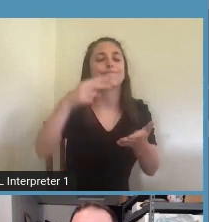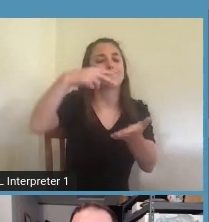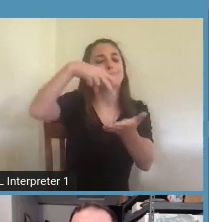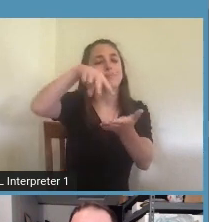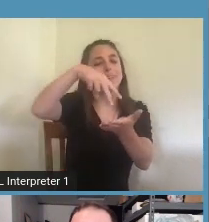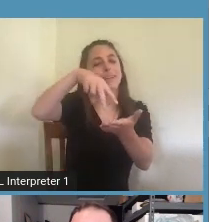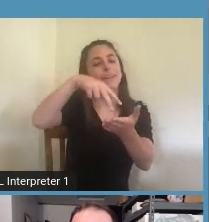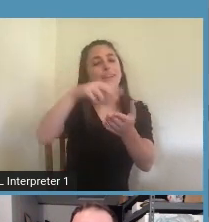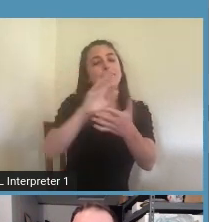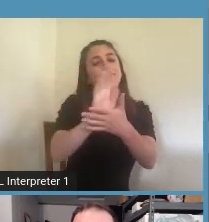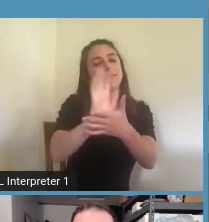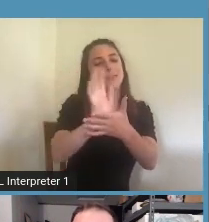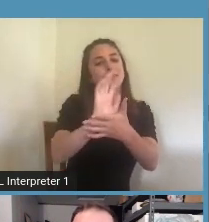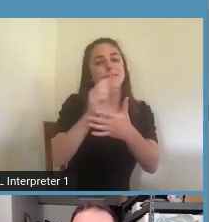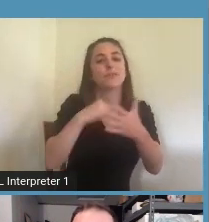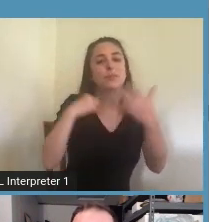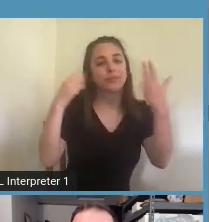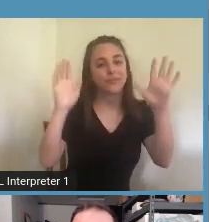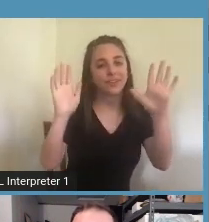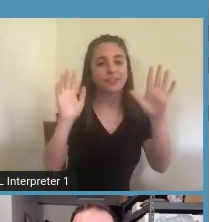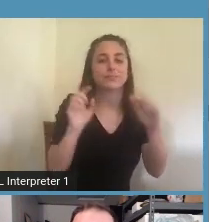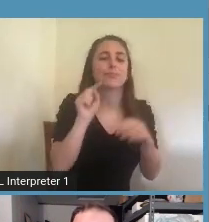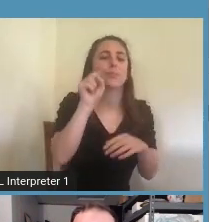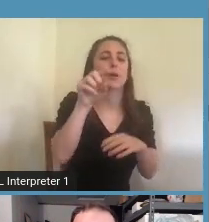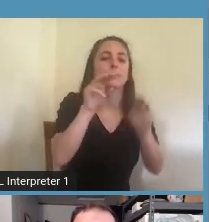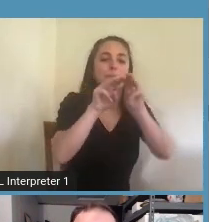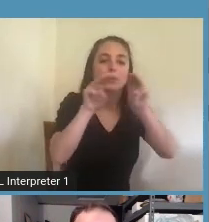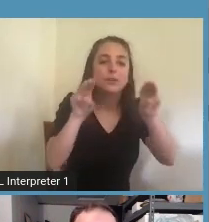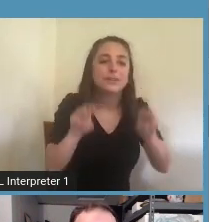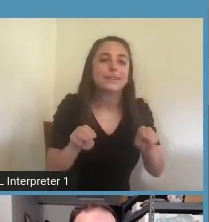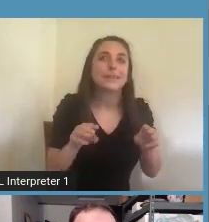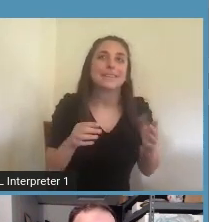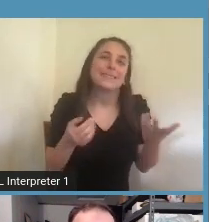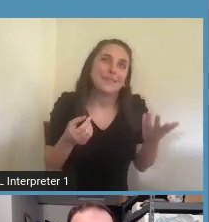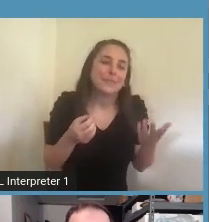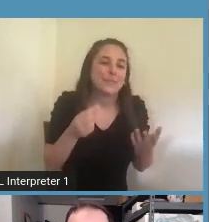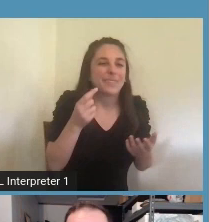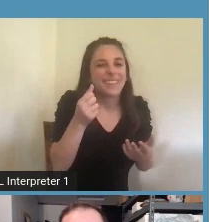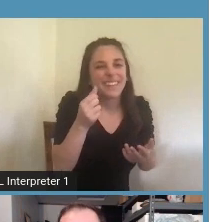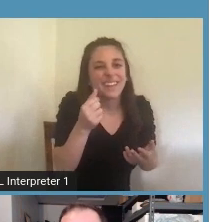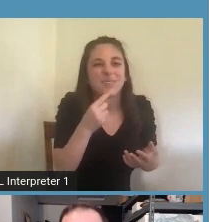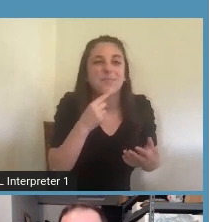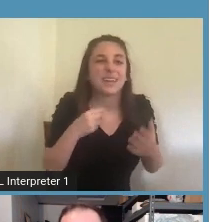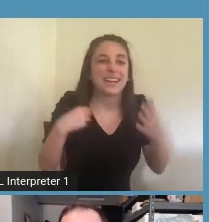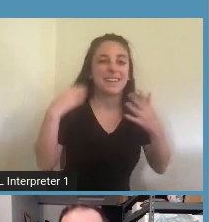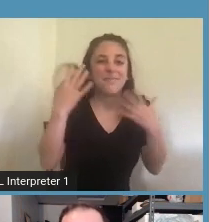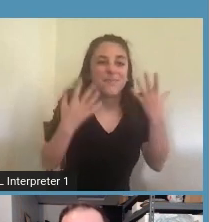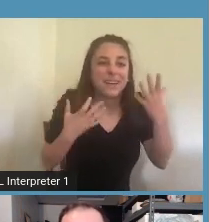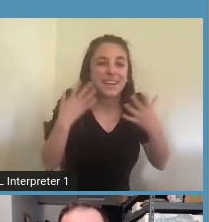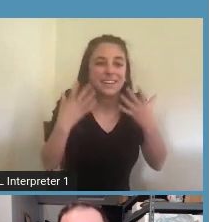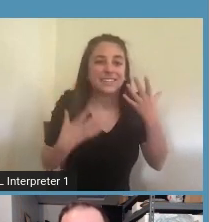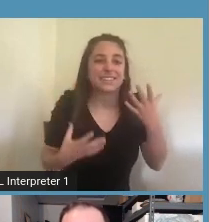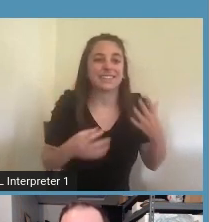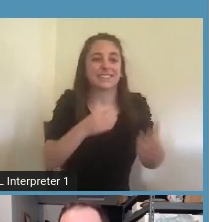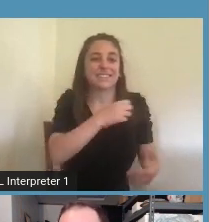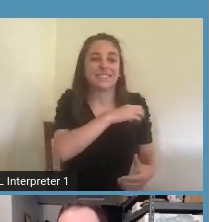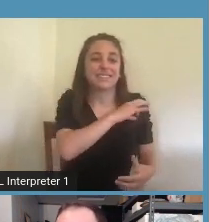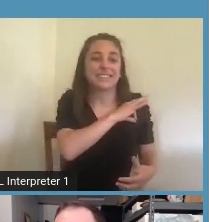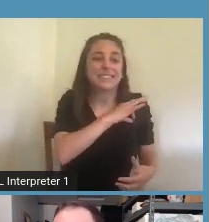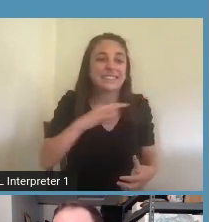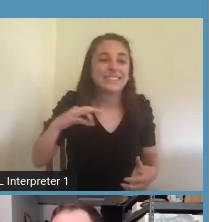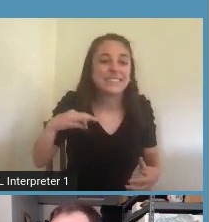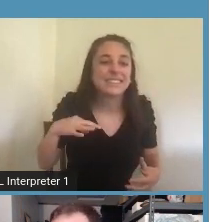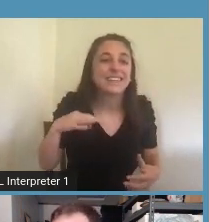the museum, and it was kind of embarrassing. All of our staff were just dancing around to a Kool and the Gang song